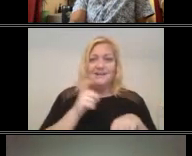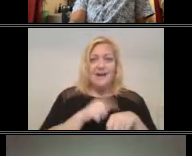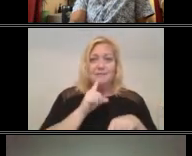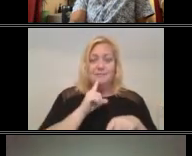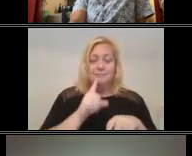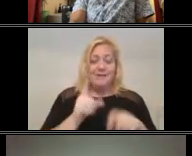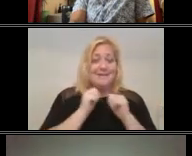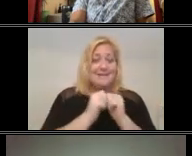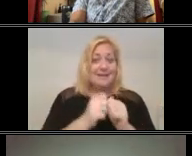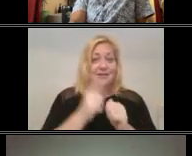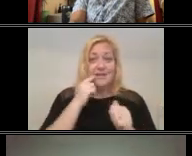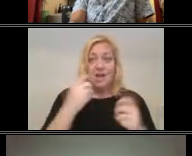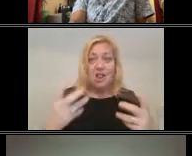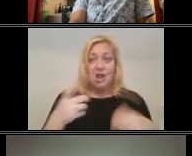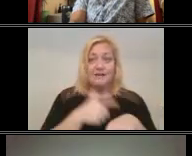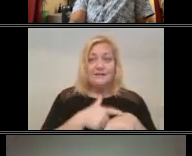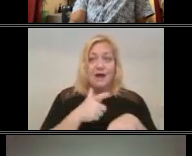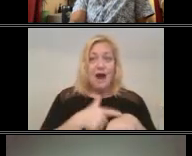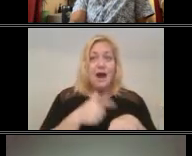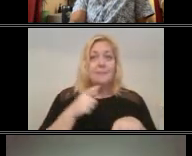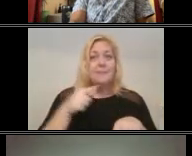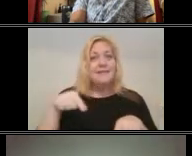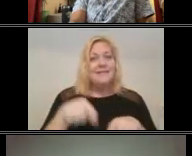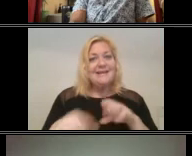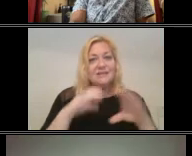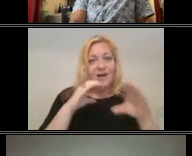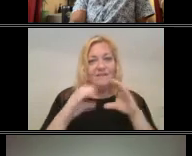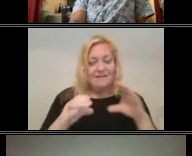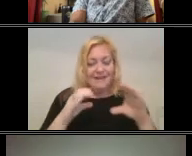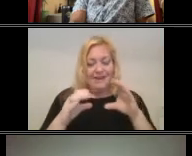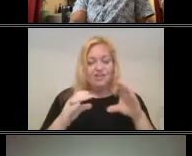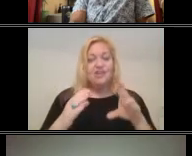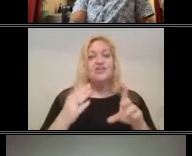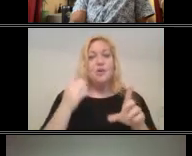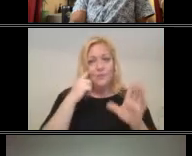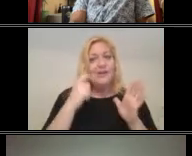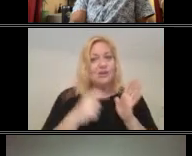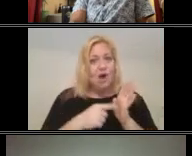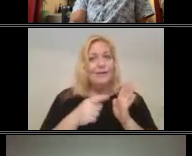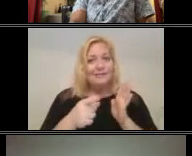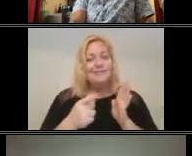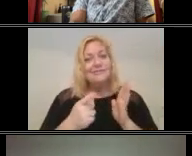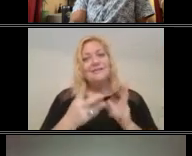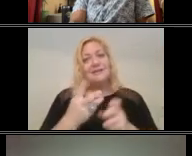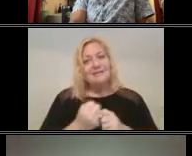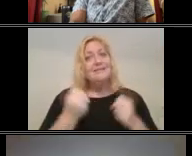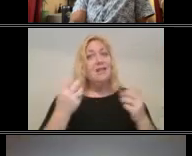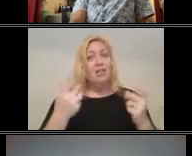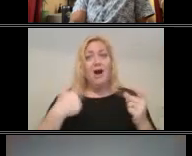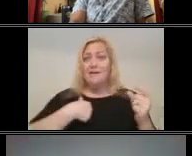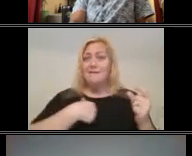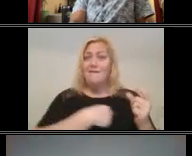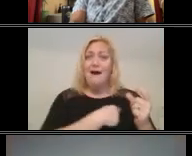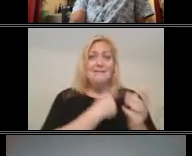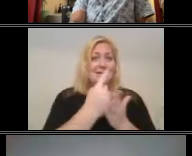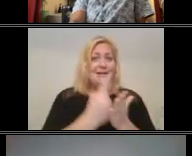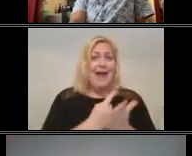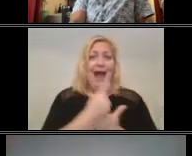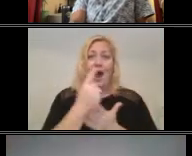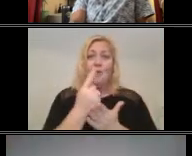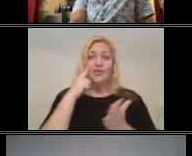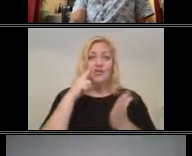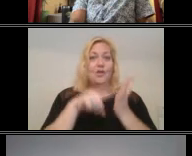a lot of the times these conversations, and we've acknowledged them, right? It takes a lot of us for the metaphors that